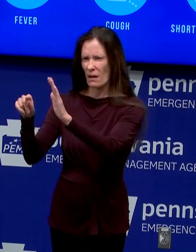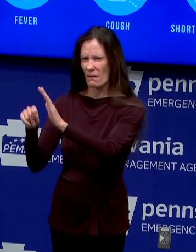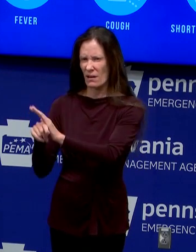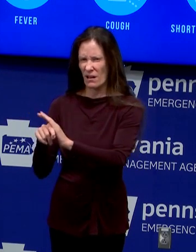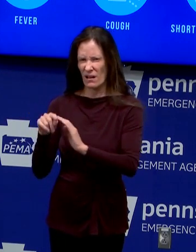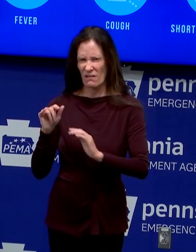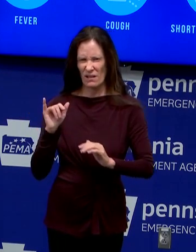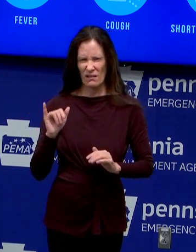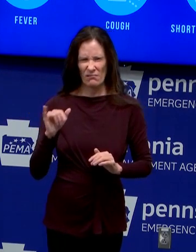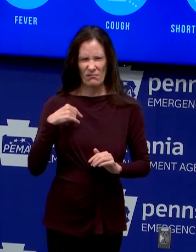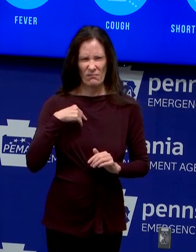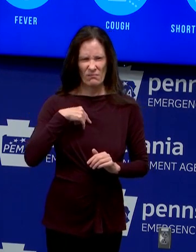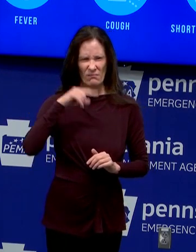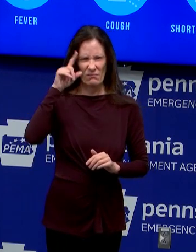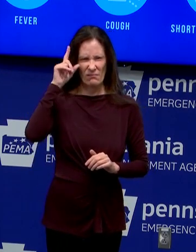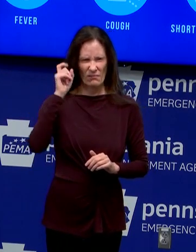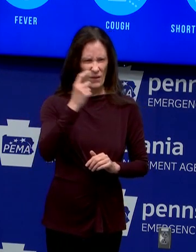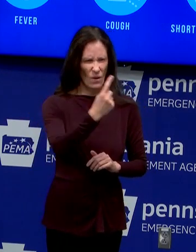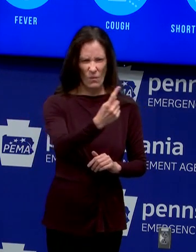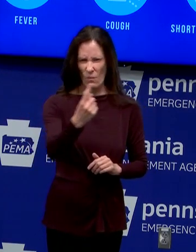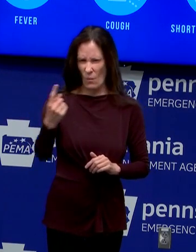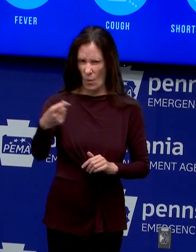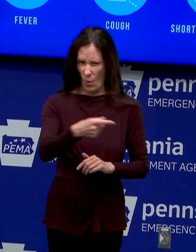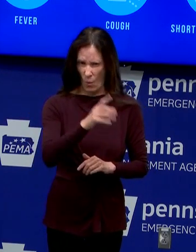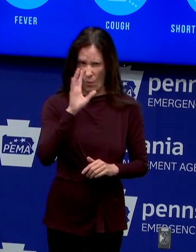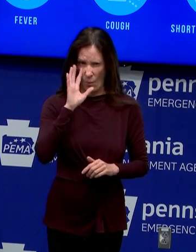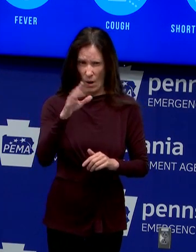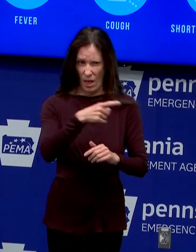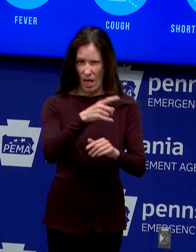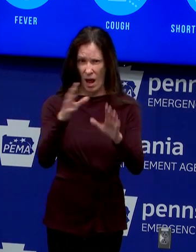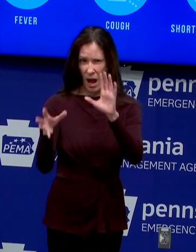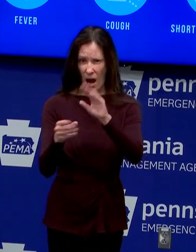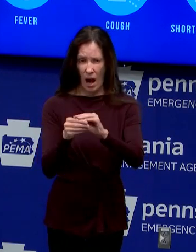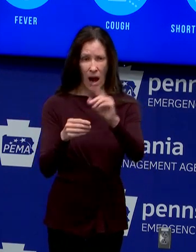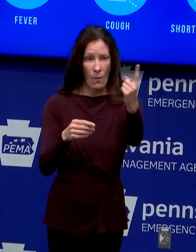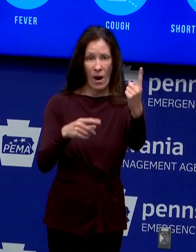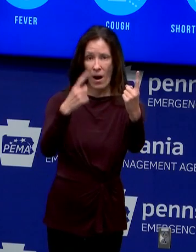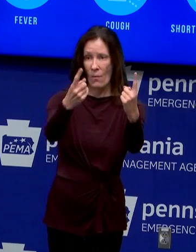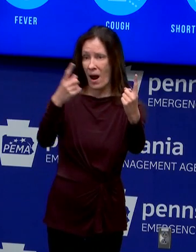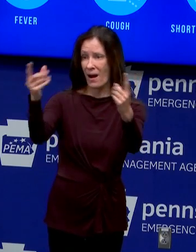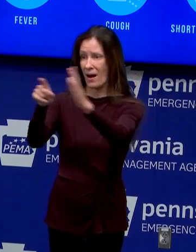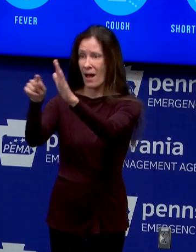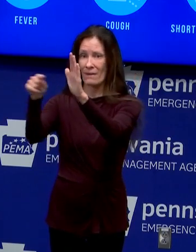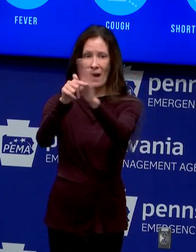negative? Each test would be counted as negative.